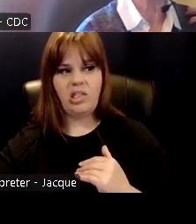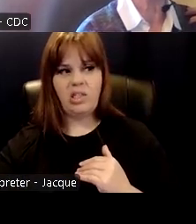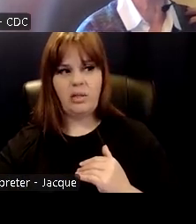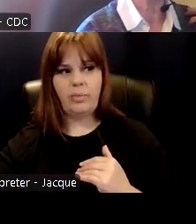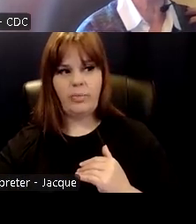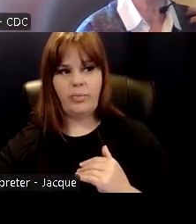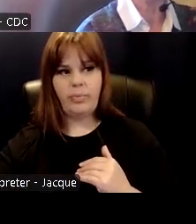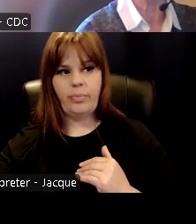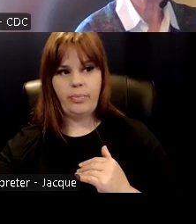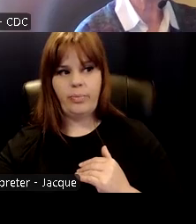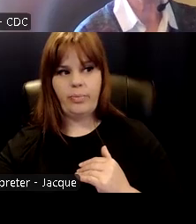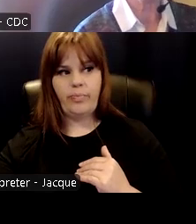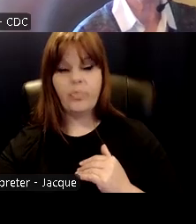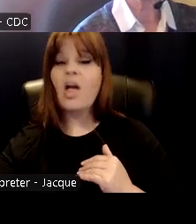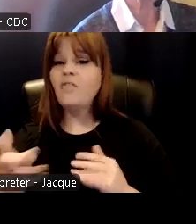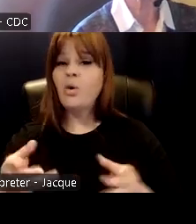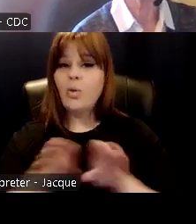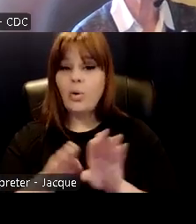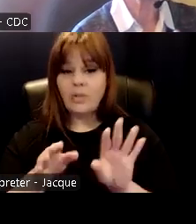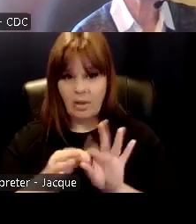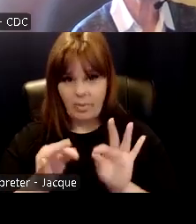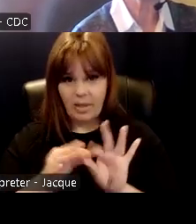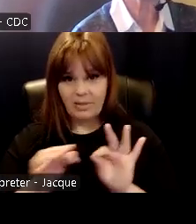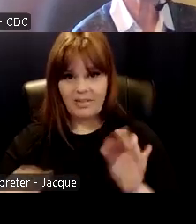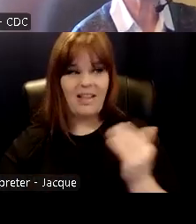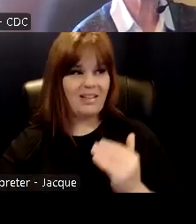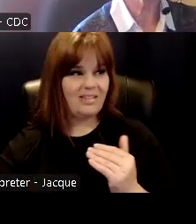Just a few closing comments. Next slide.